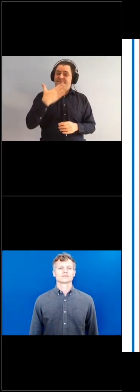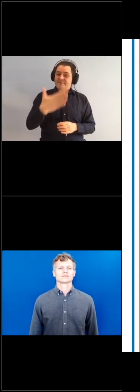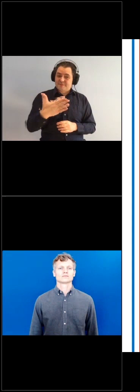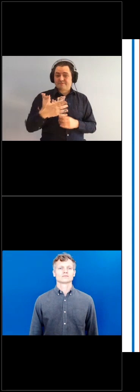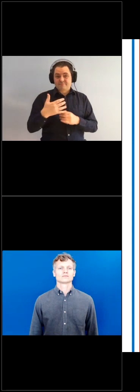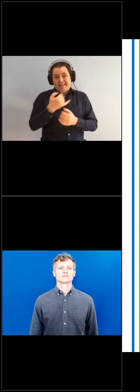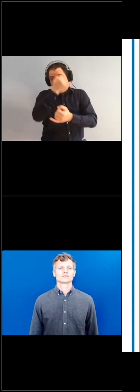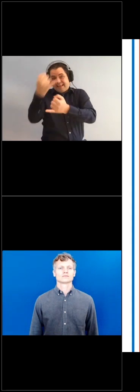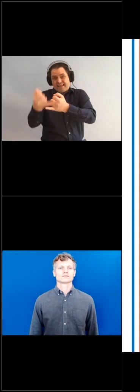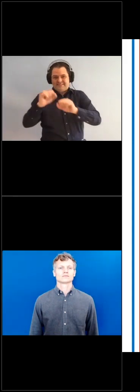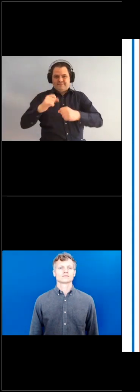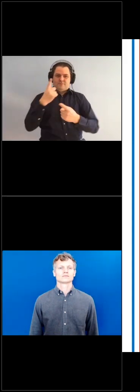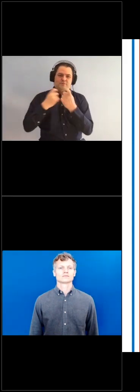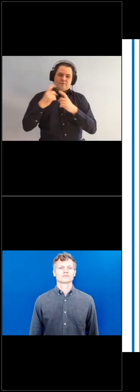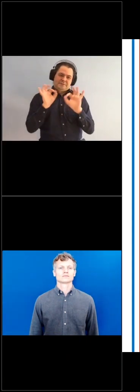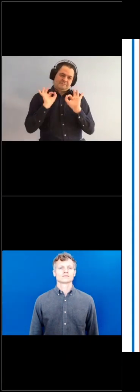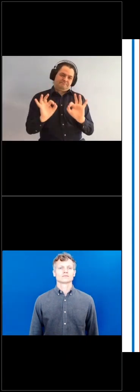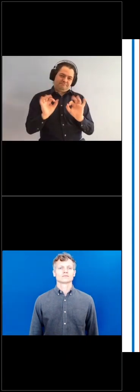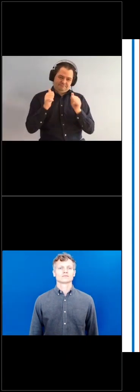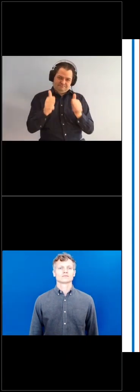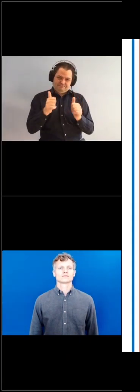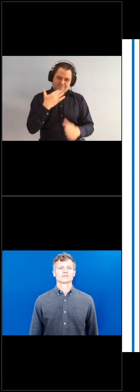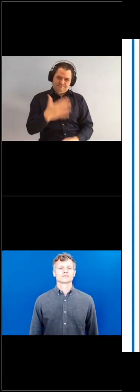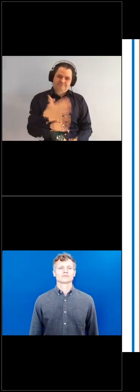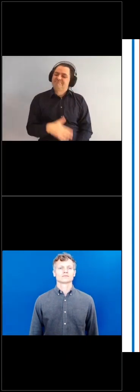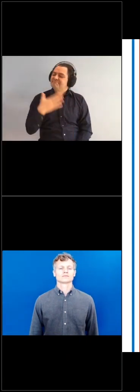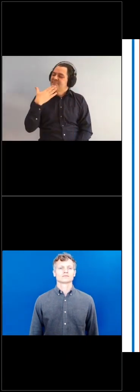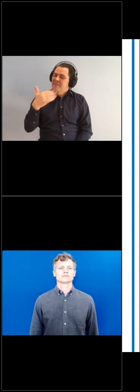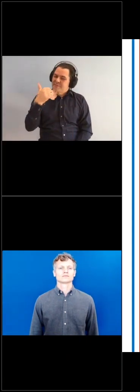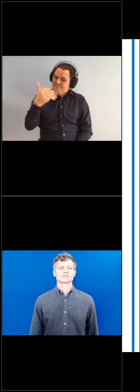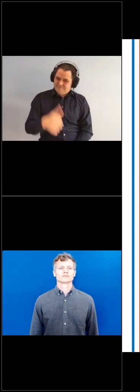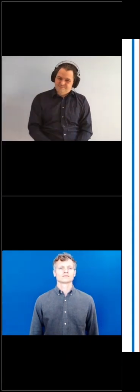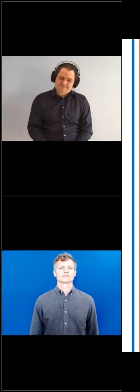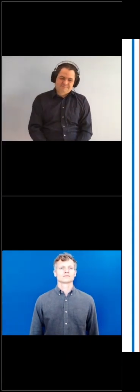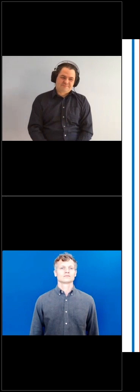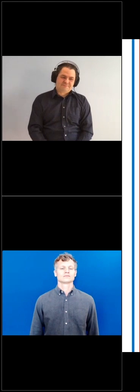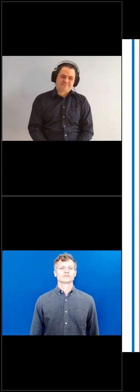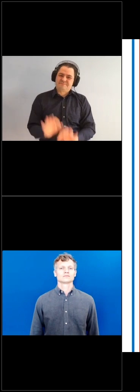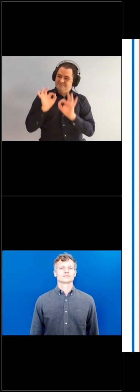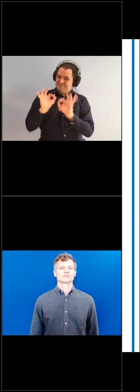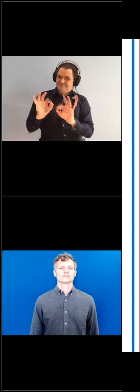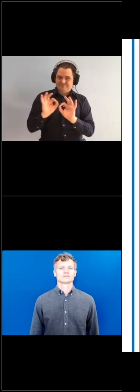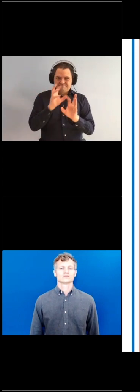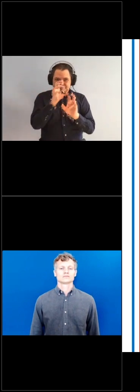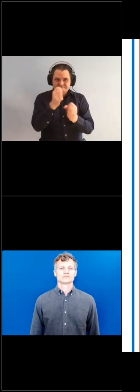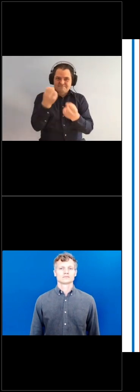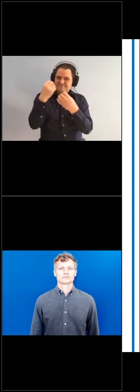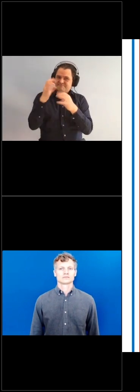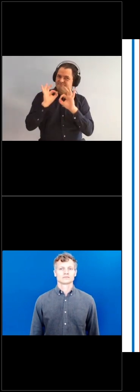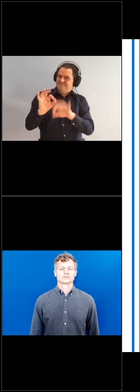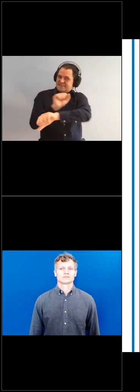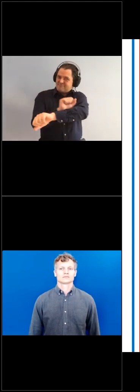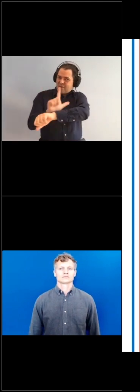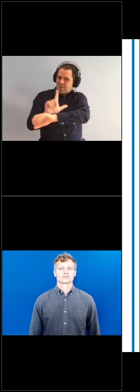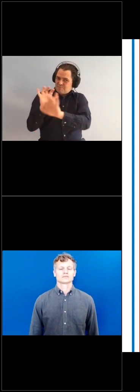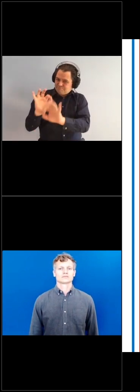for any questions. Thank you, Mariana, for that. Thank you very much. This was really interesting. So which brings